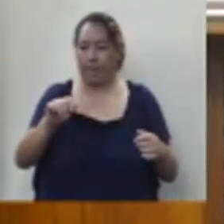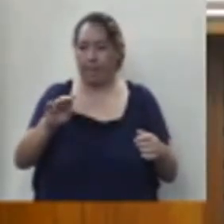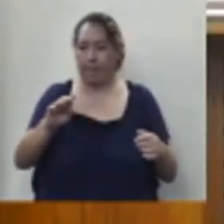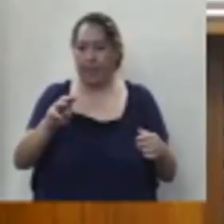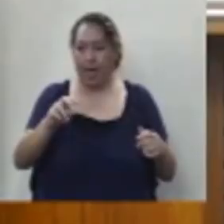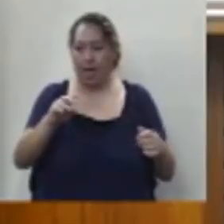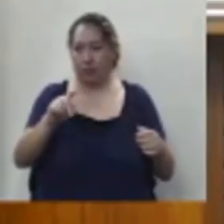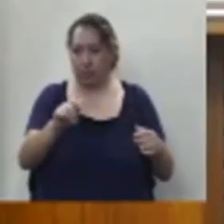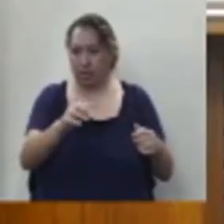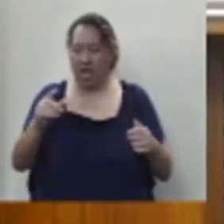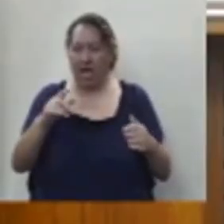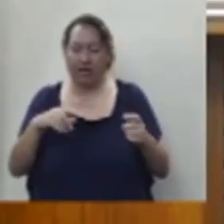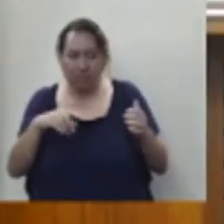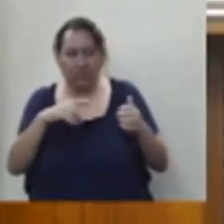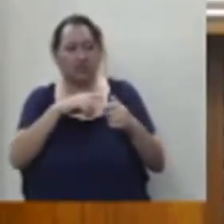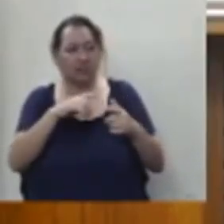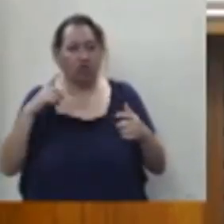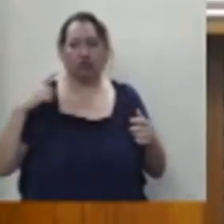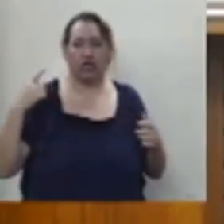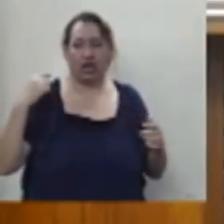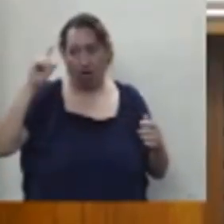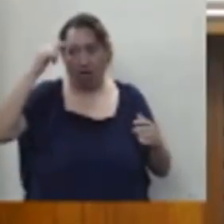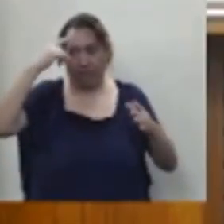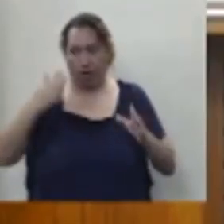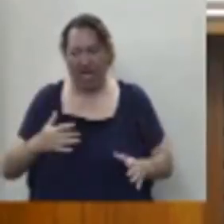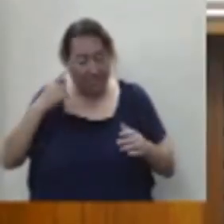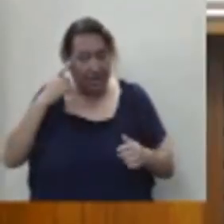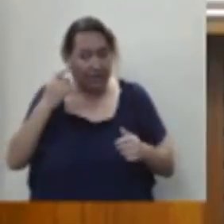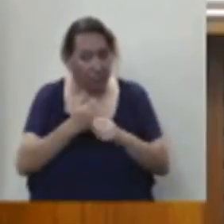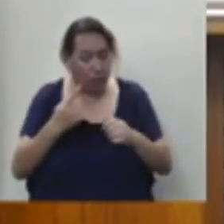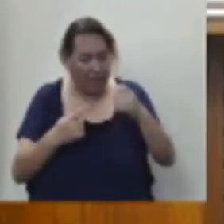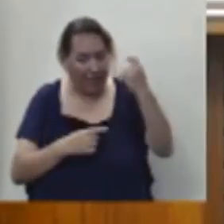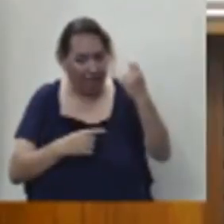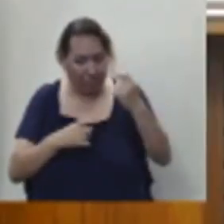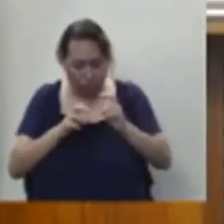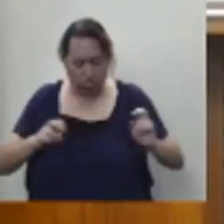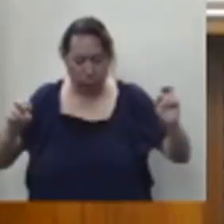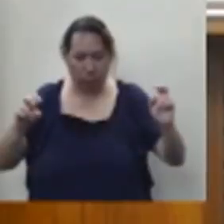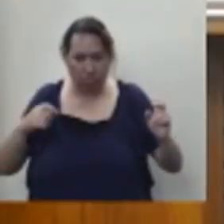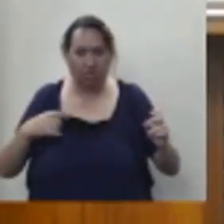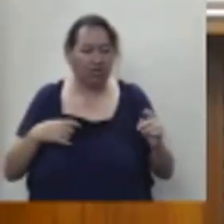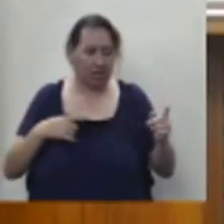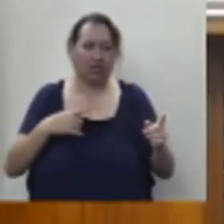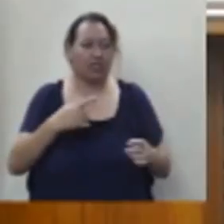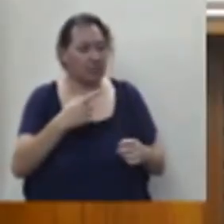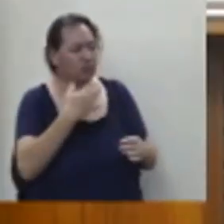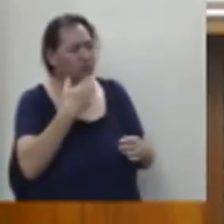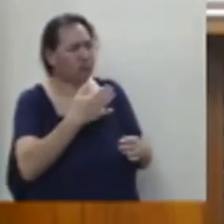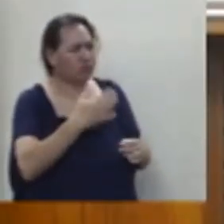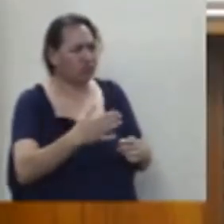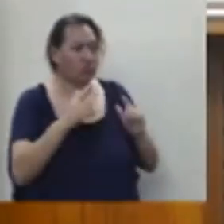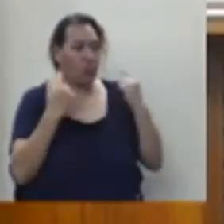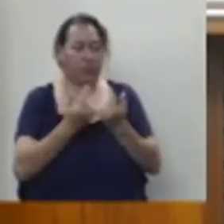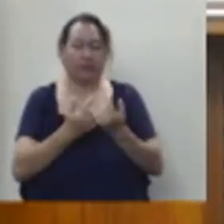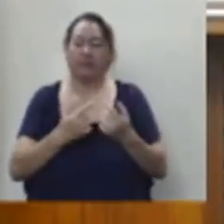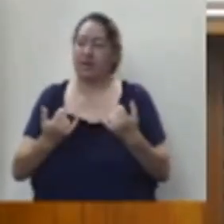got everybody. Yeah, sounds like a very well-rounded group, Governor. Thank you. Second question is, as you